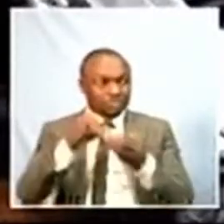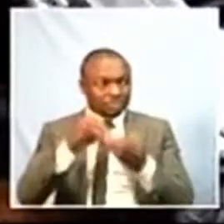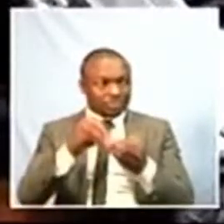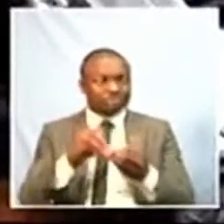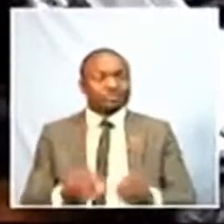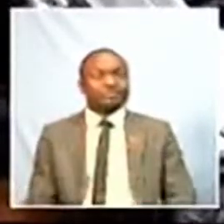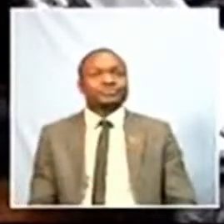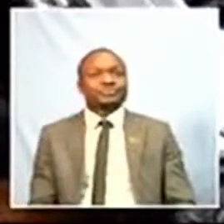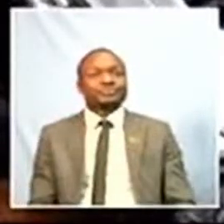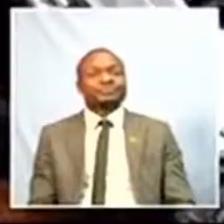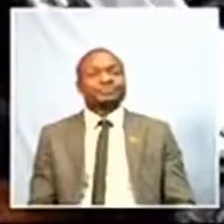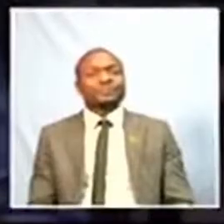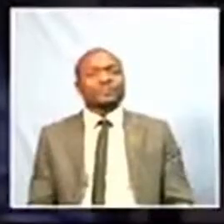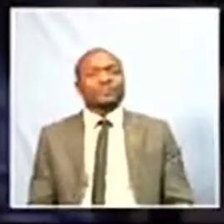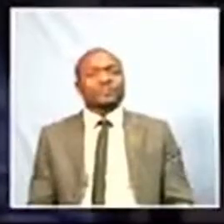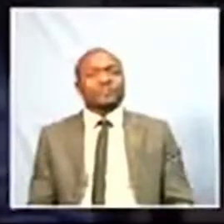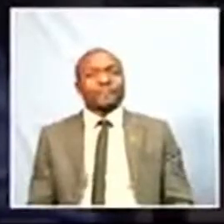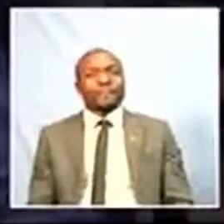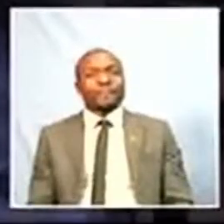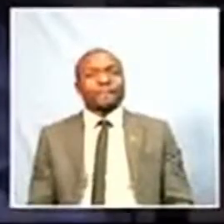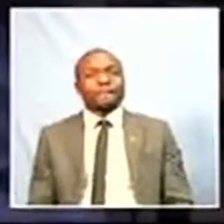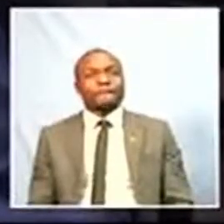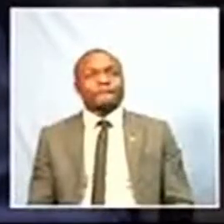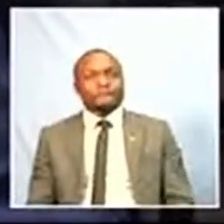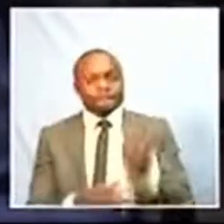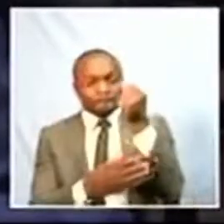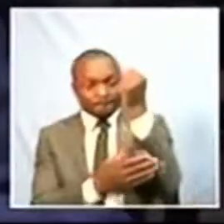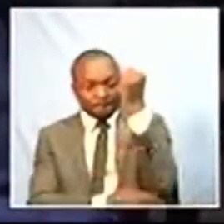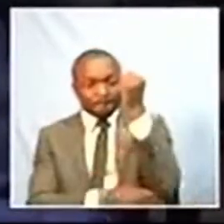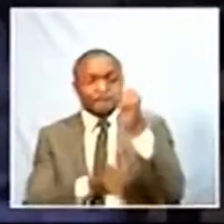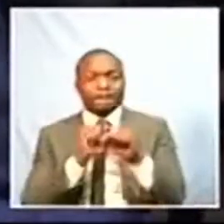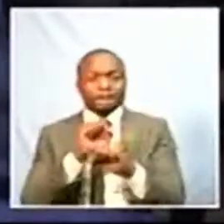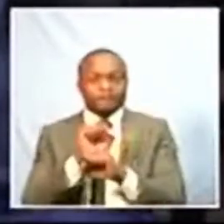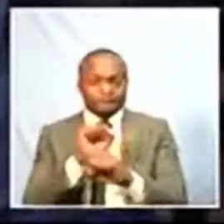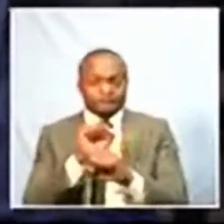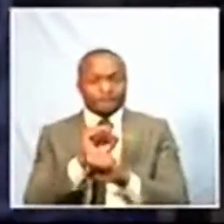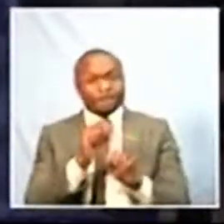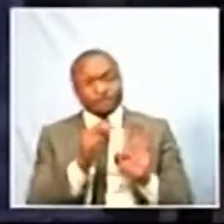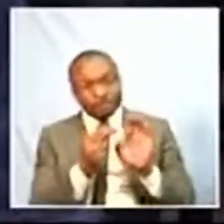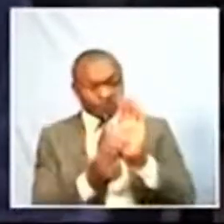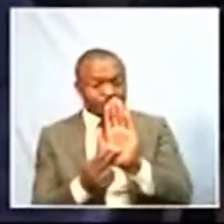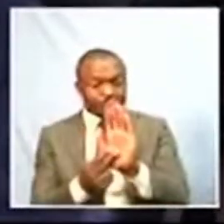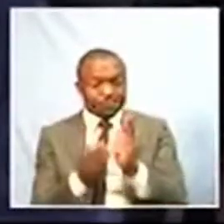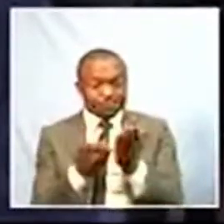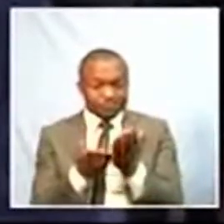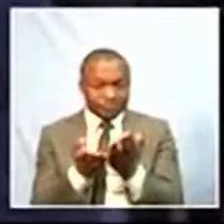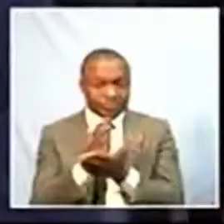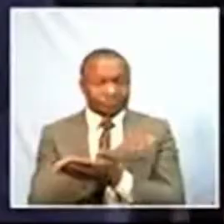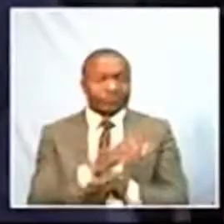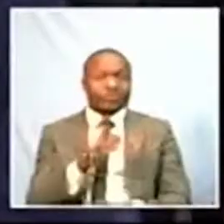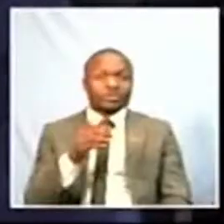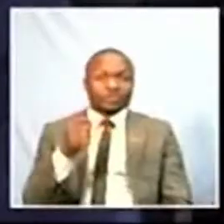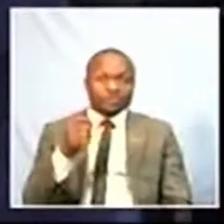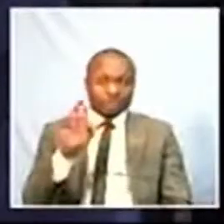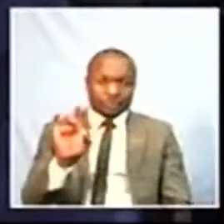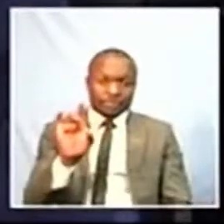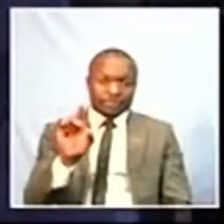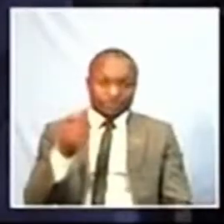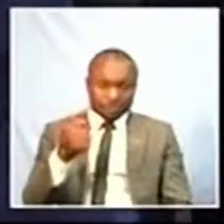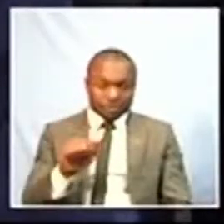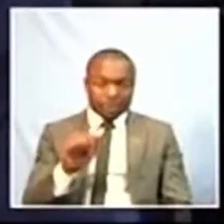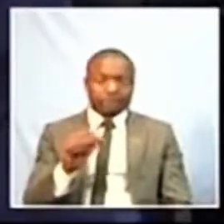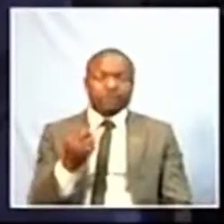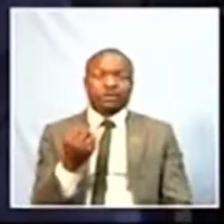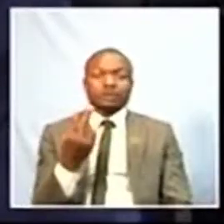Chairman. I think the poor workmanship is confirmed on page 8, 10,